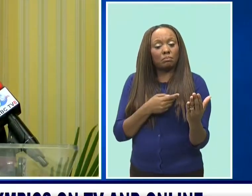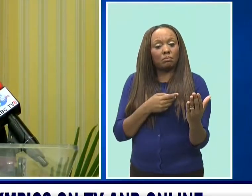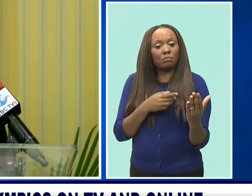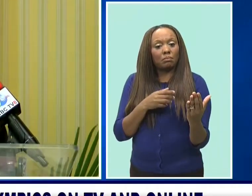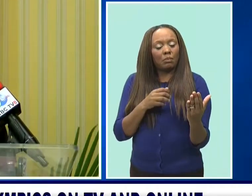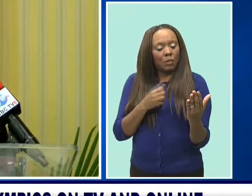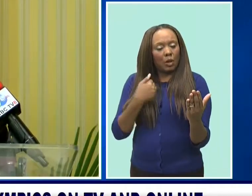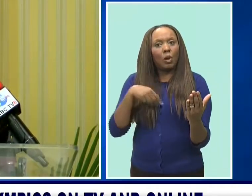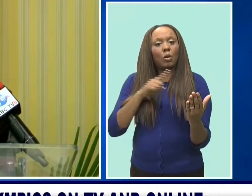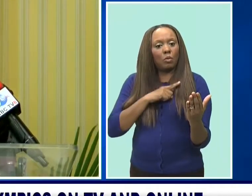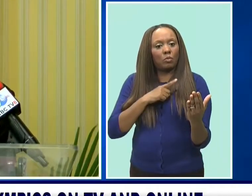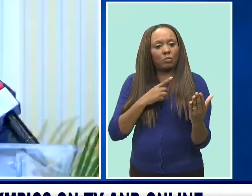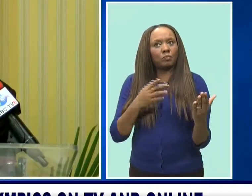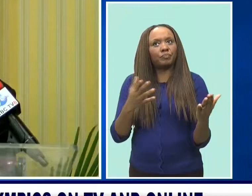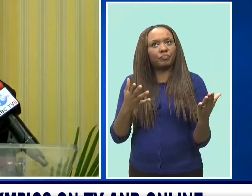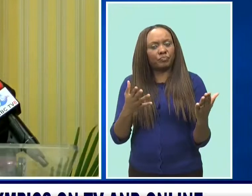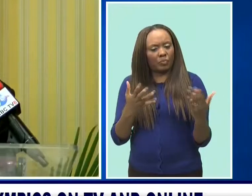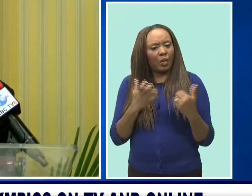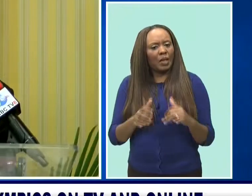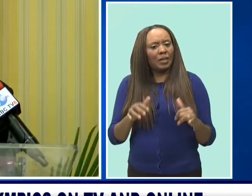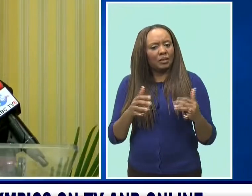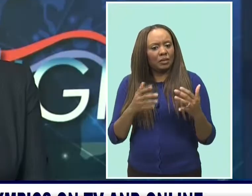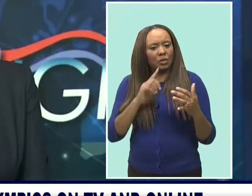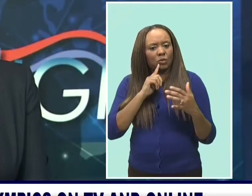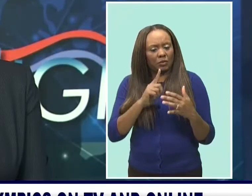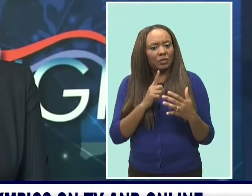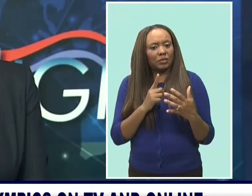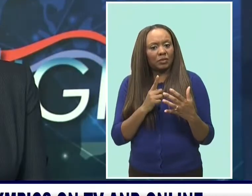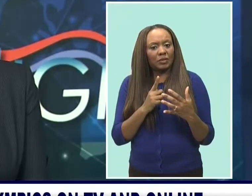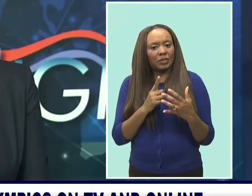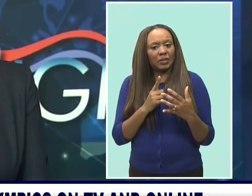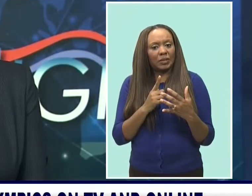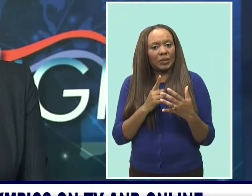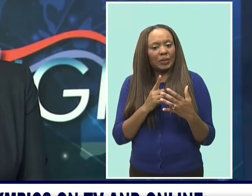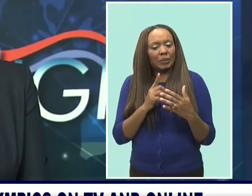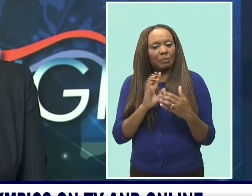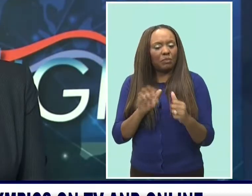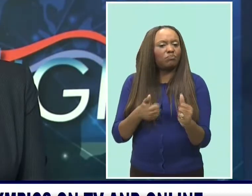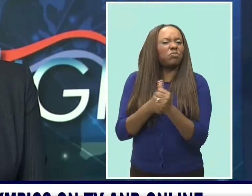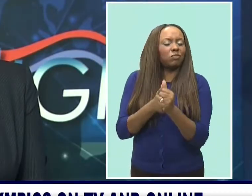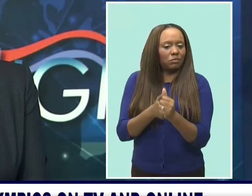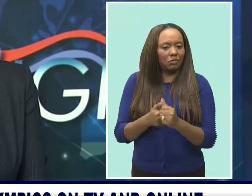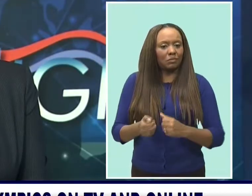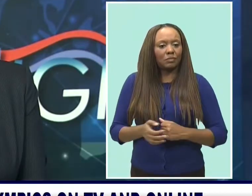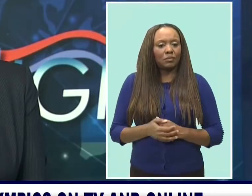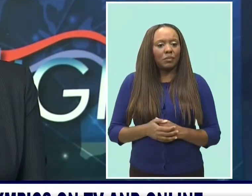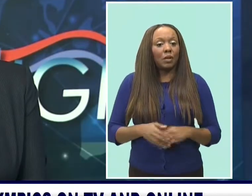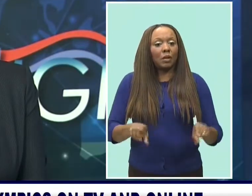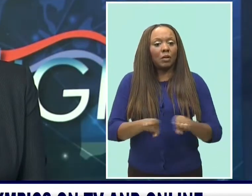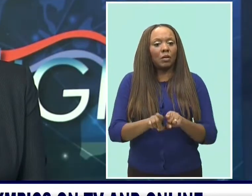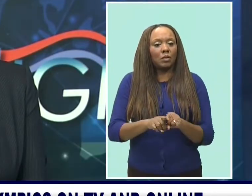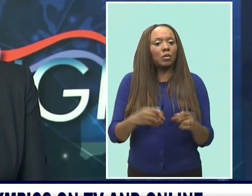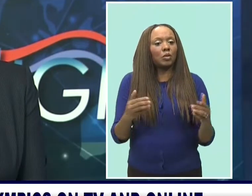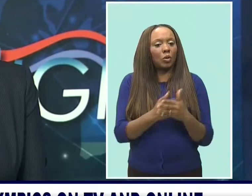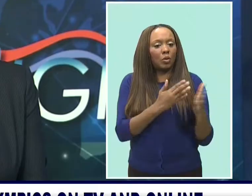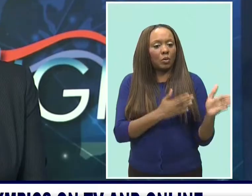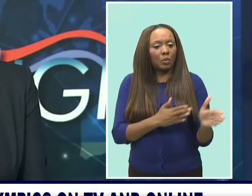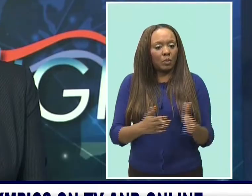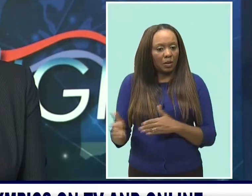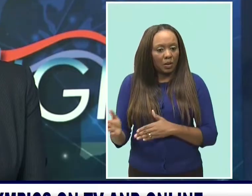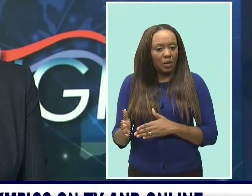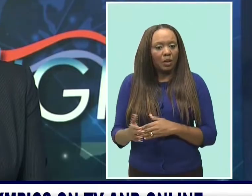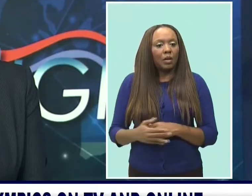We are here to stay in this industry. And the corporation is undertaking a new strategic plan for the year 2020